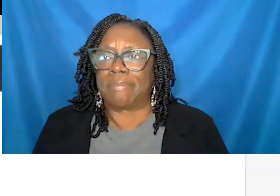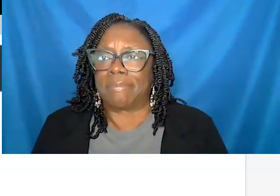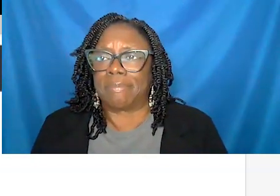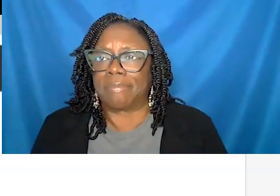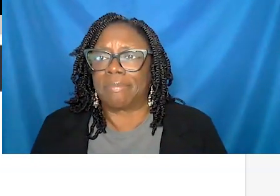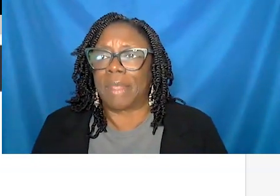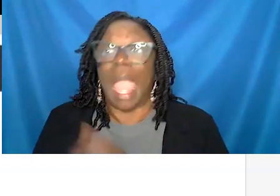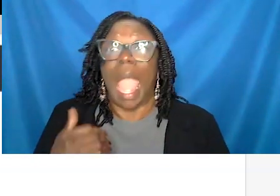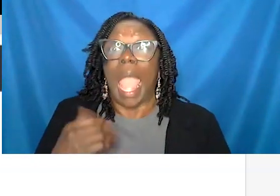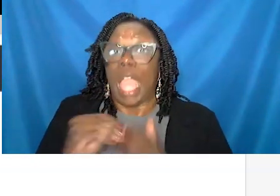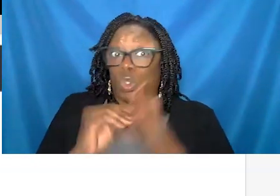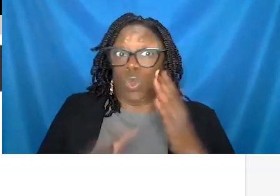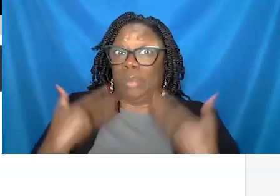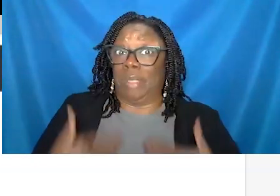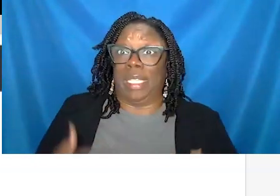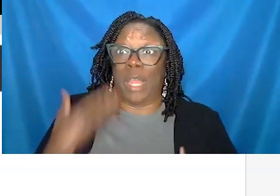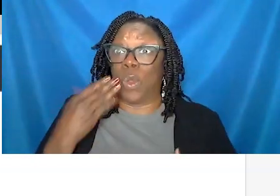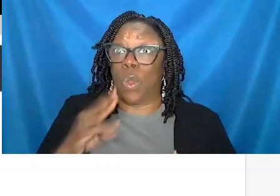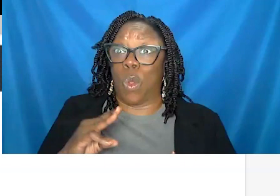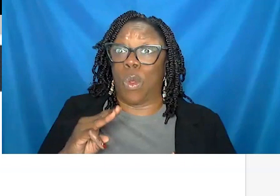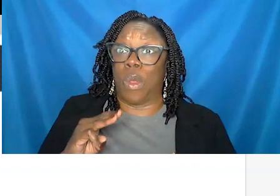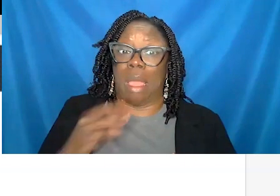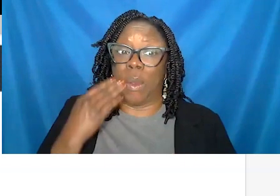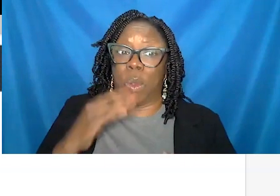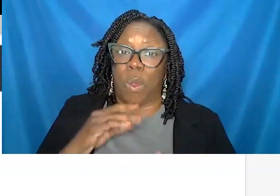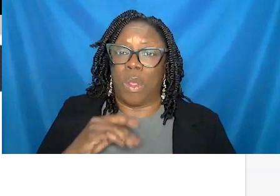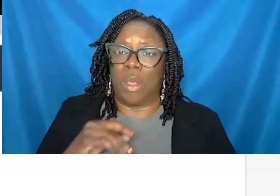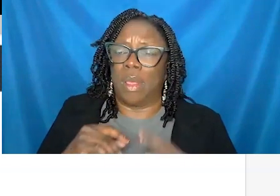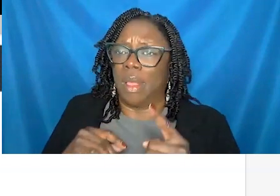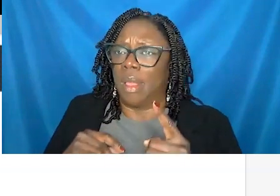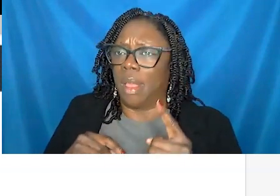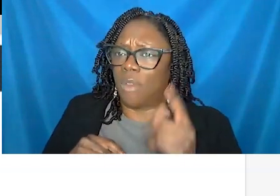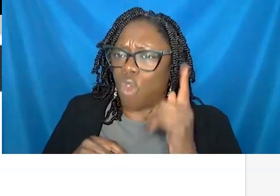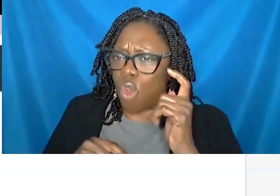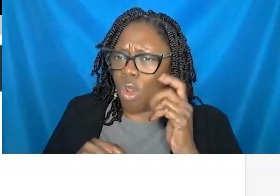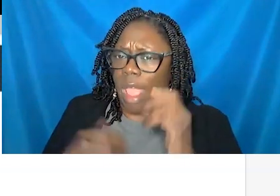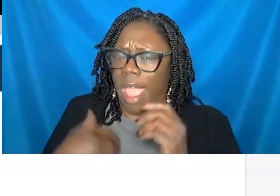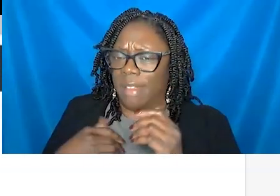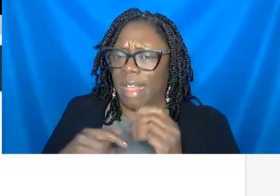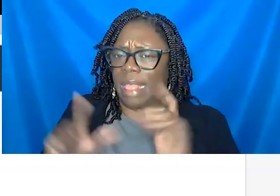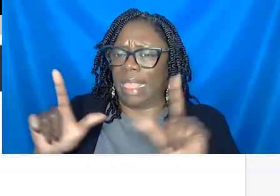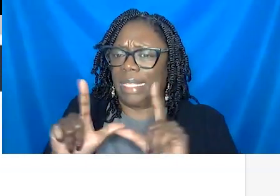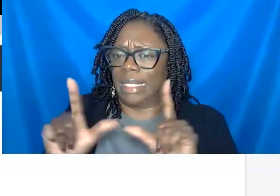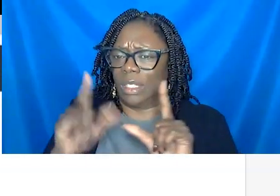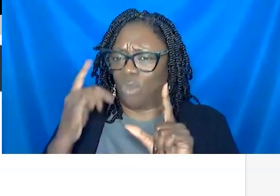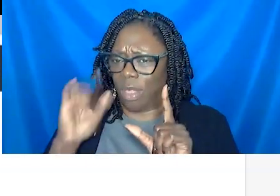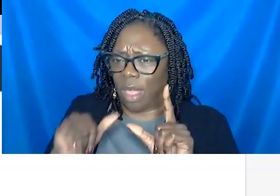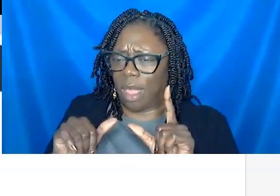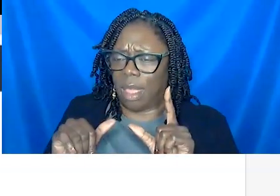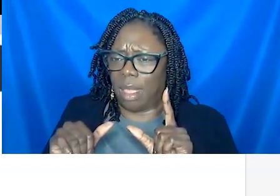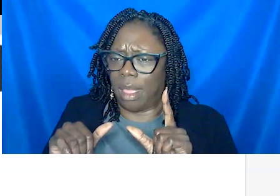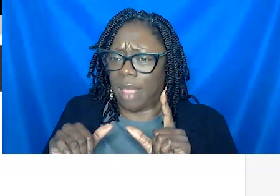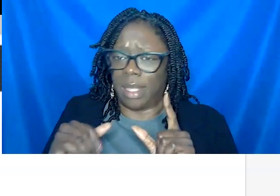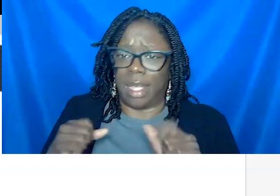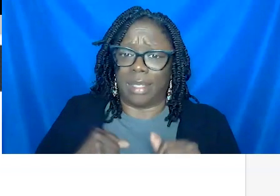myself as a student, but I haven't heard of them having enterprise licenses. So I mean, as a faculty member, I don't